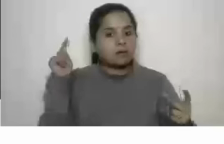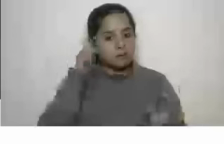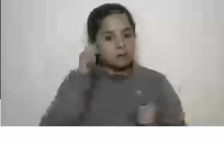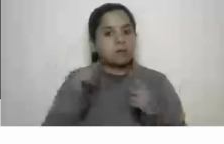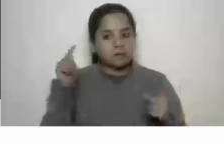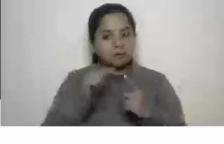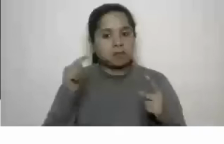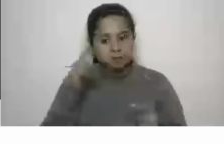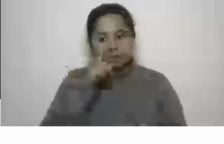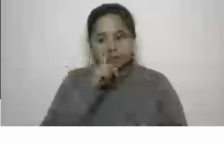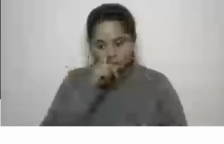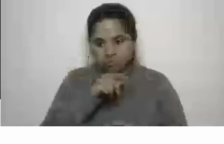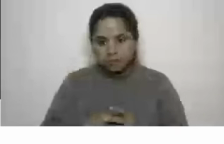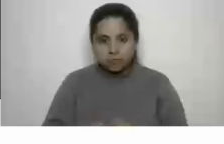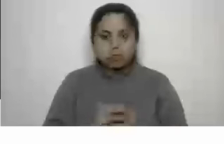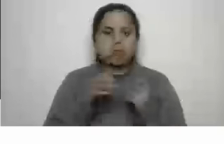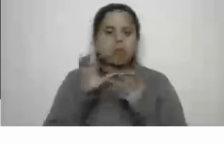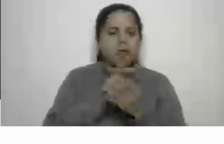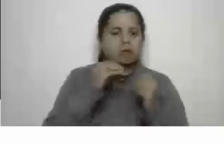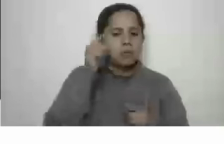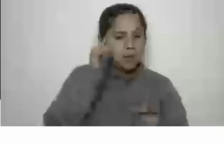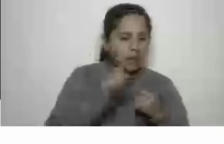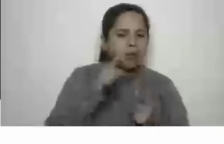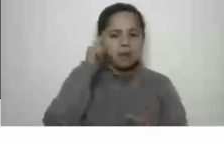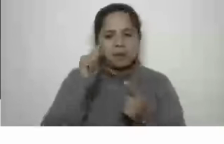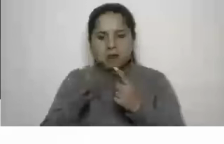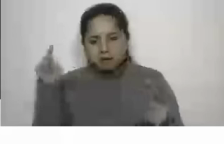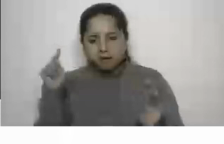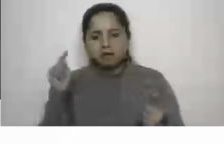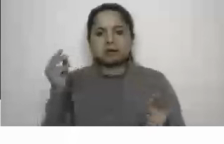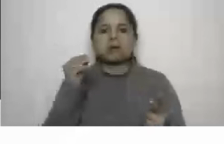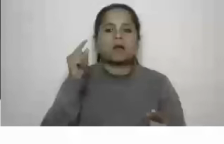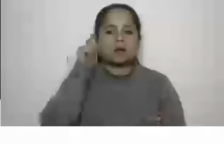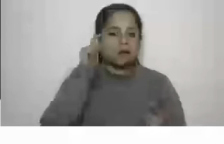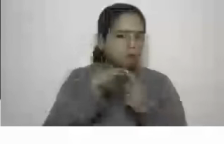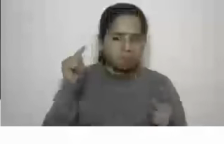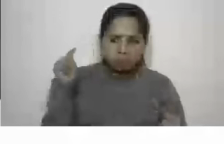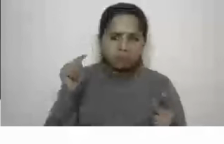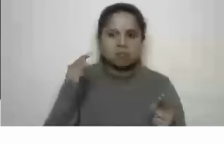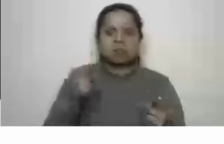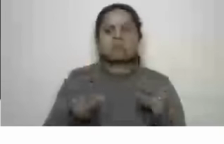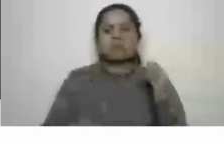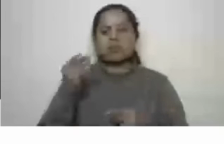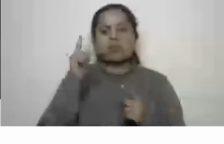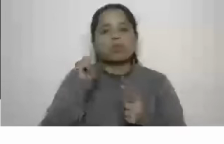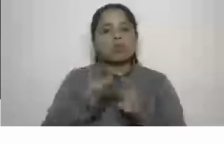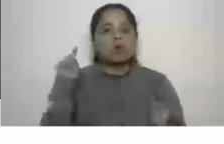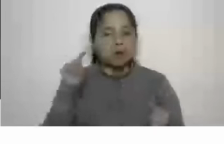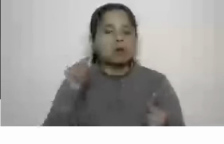okay. So we have a mix of agree and disagree with disagree slightly moving towards majority. That's